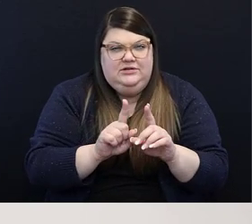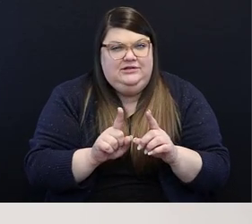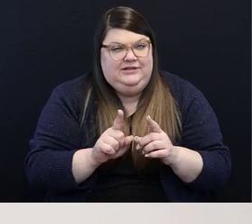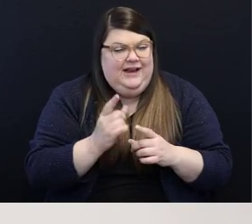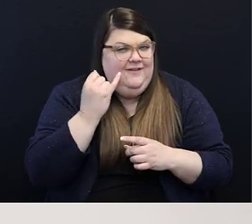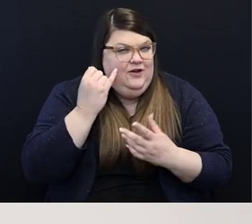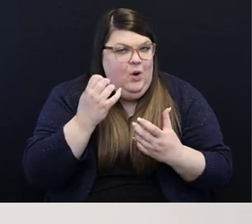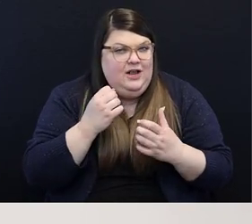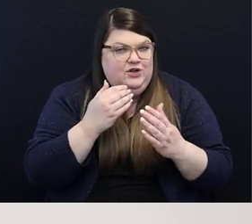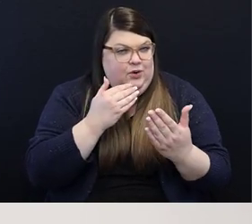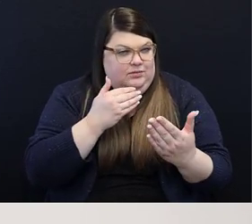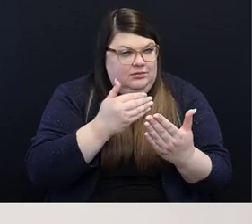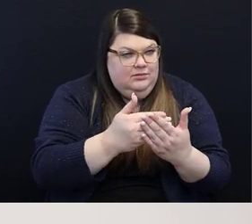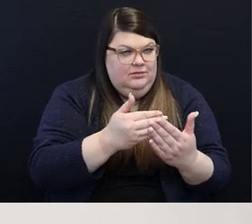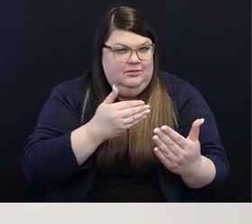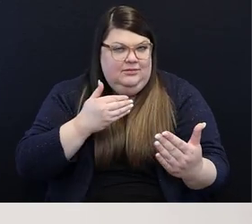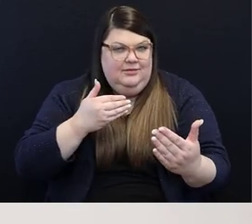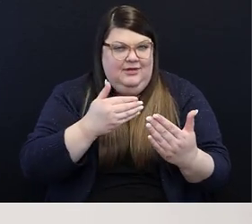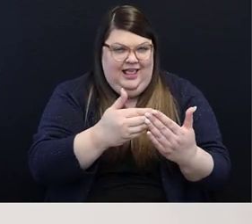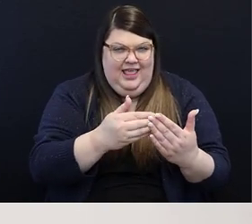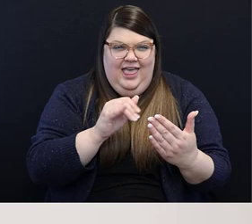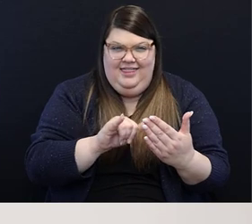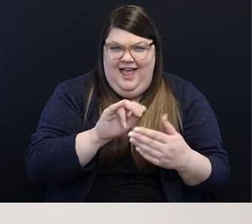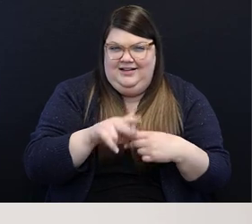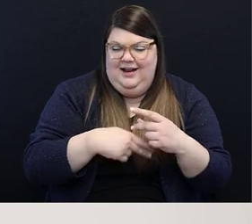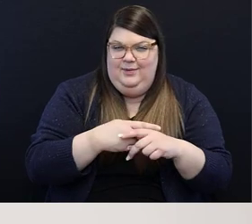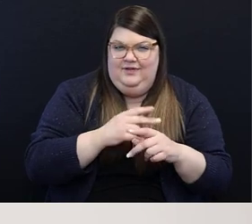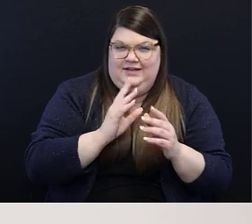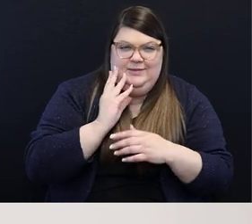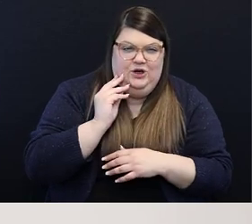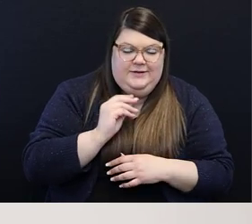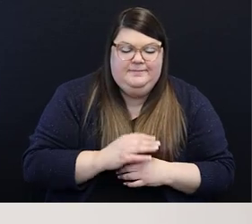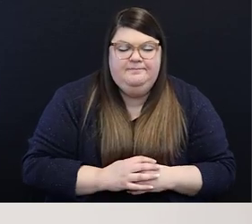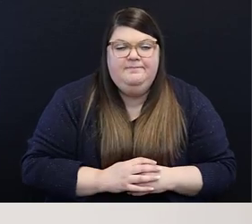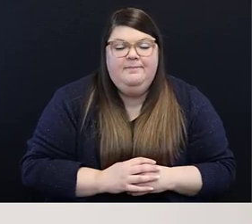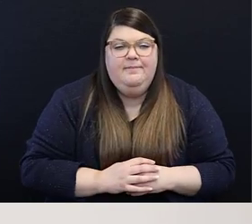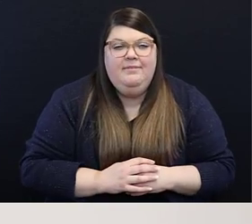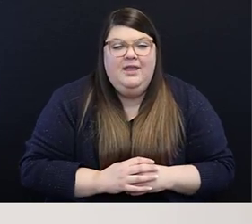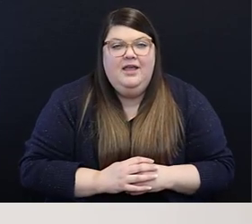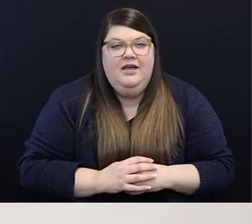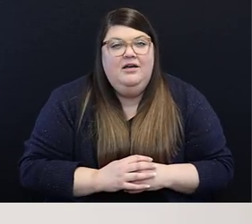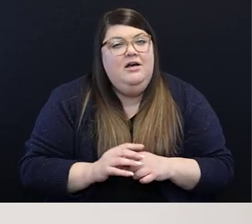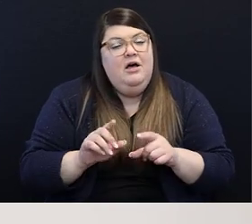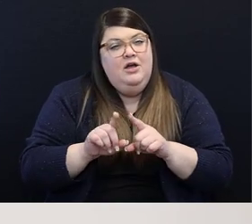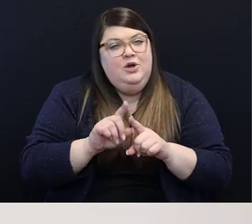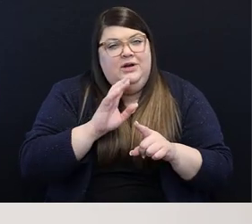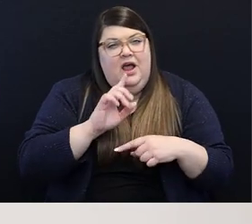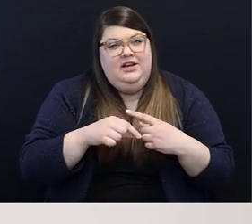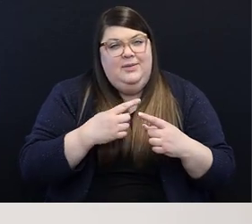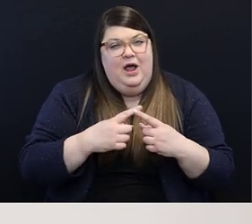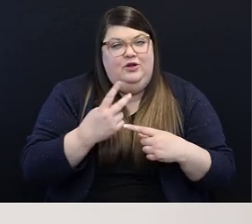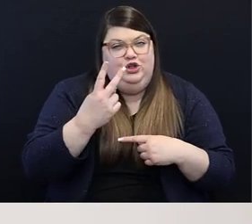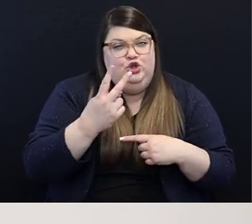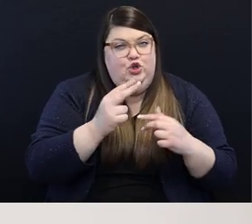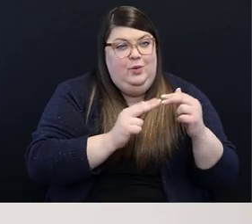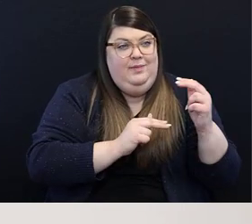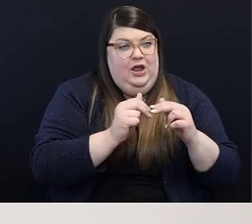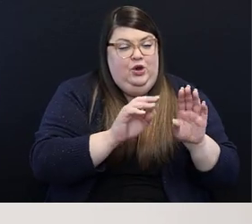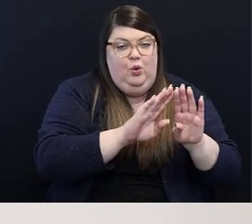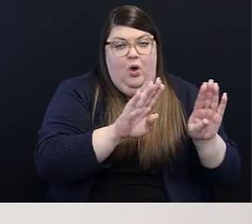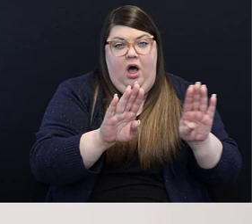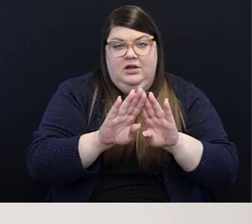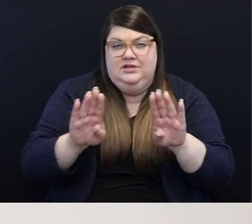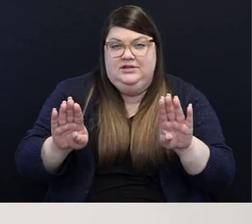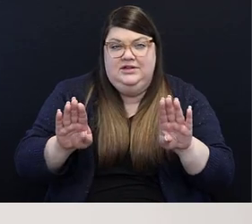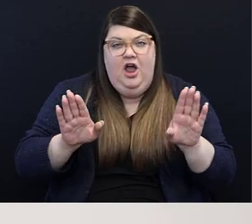macro and micro experience. And then I think we also talked about, you know, the two built walls in the space are L-shaped,